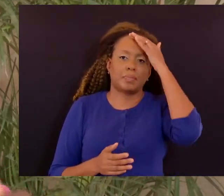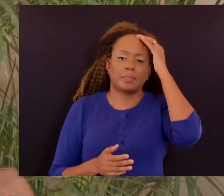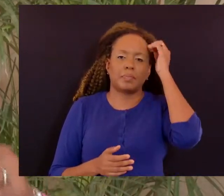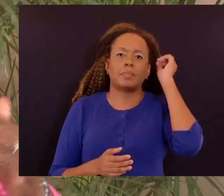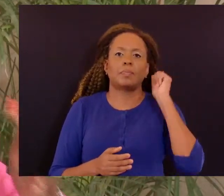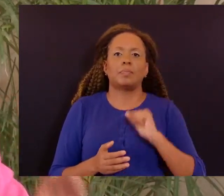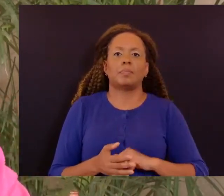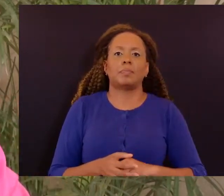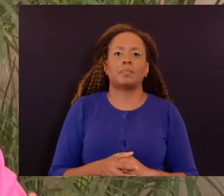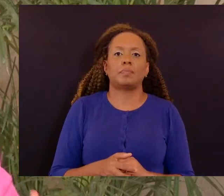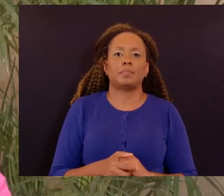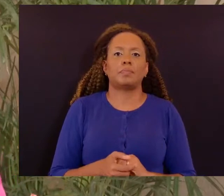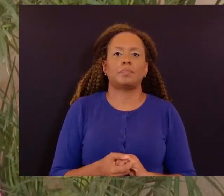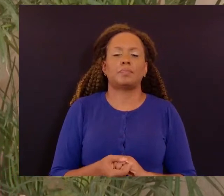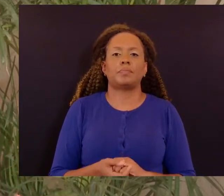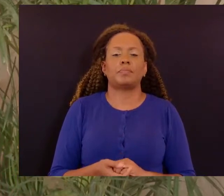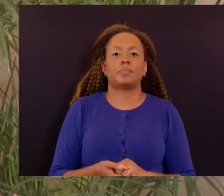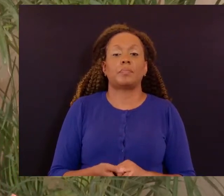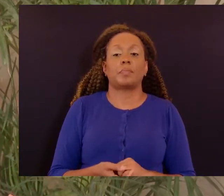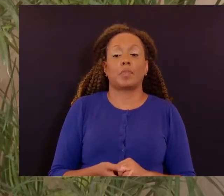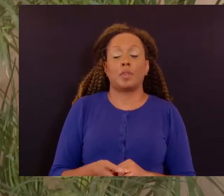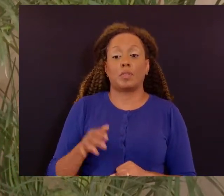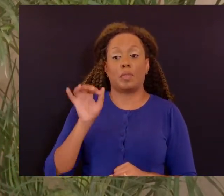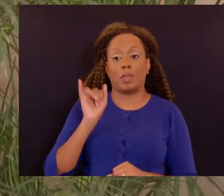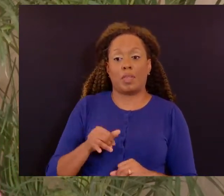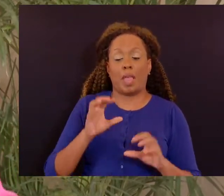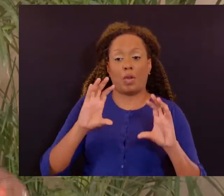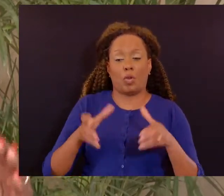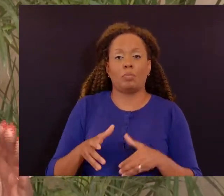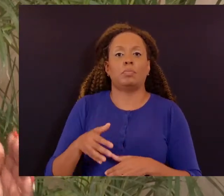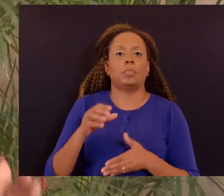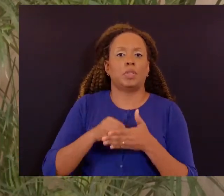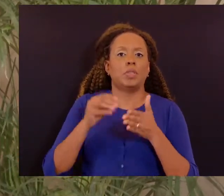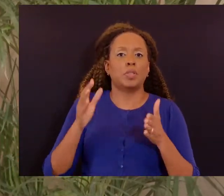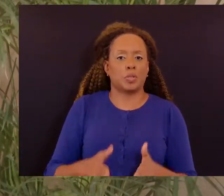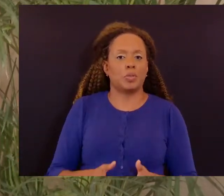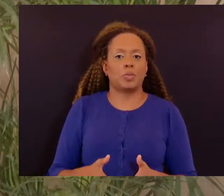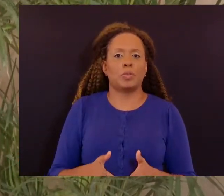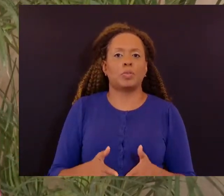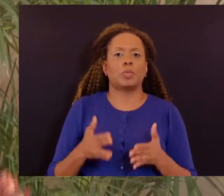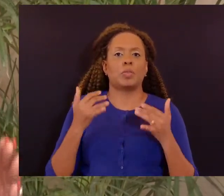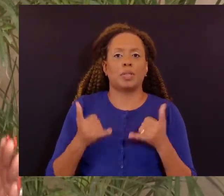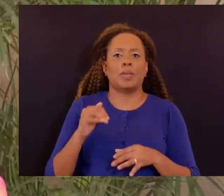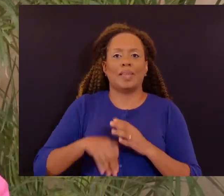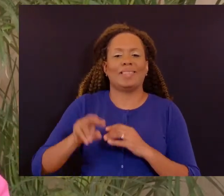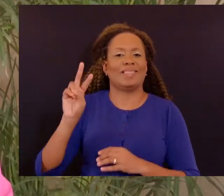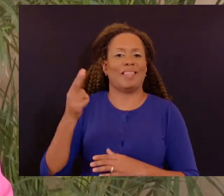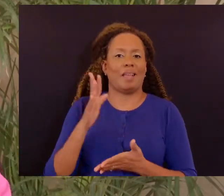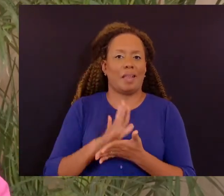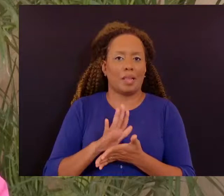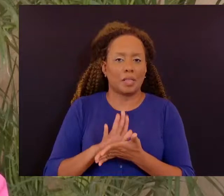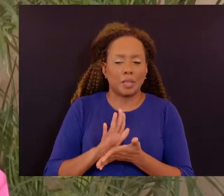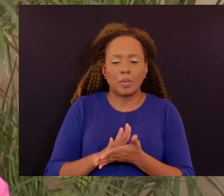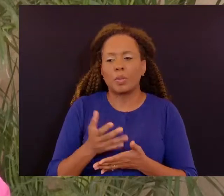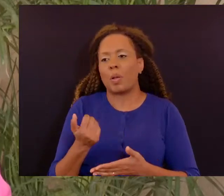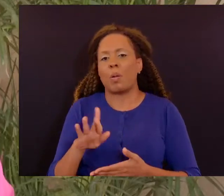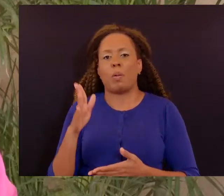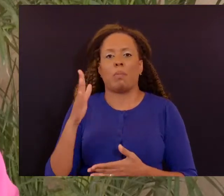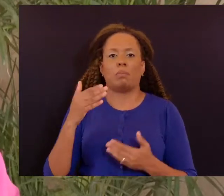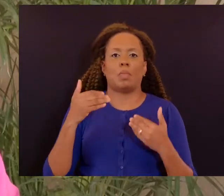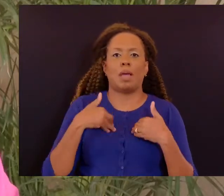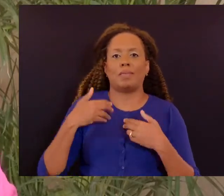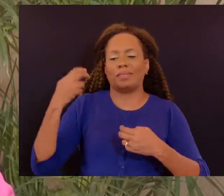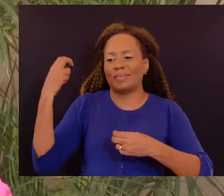secondary schools or who are going to the secondary schools and who we know are going to have tremendous difficulty